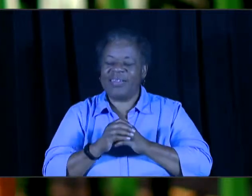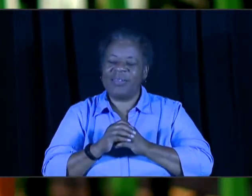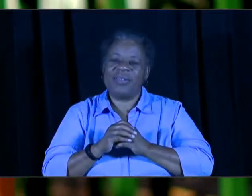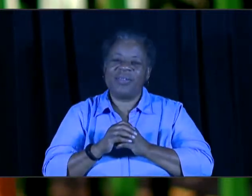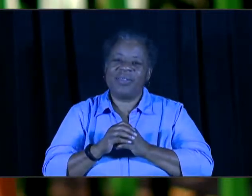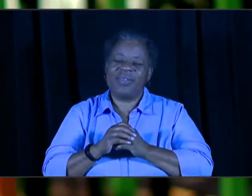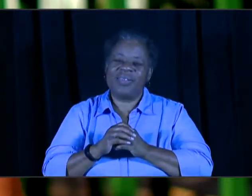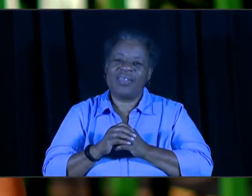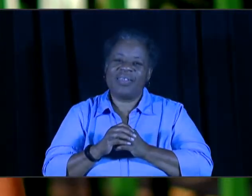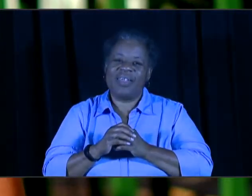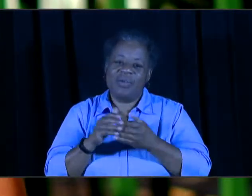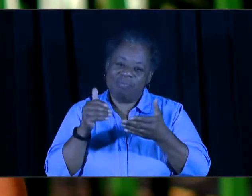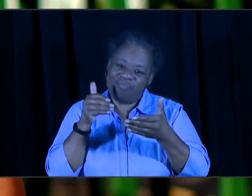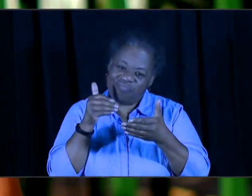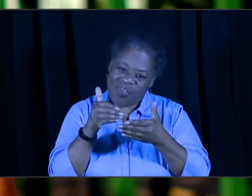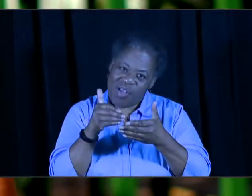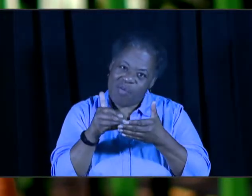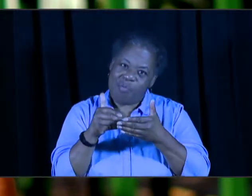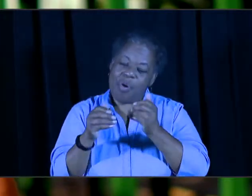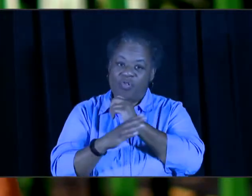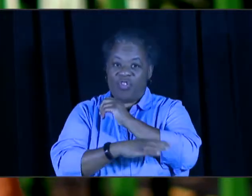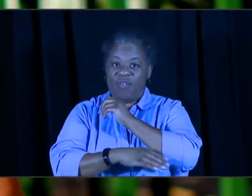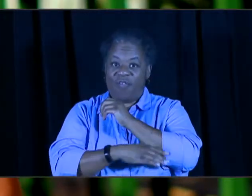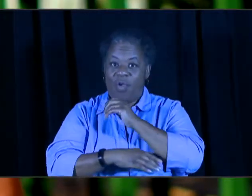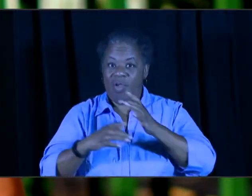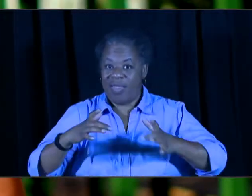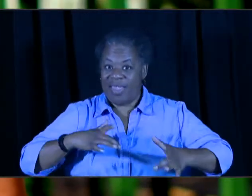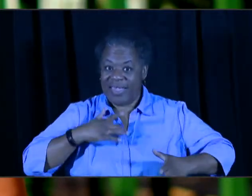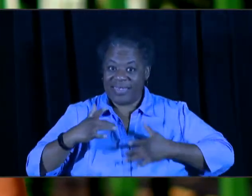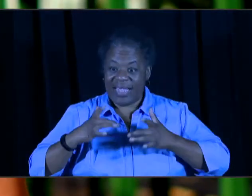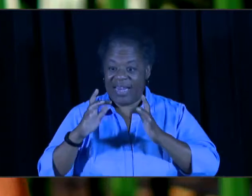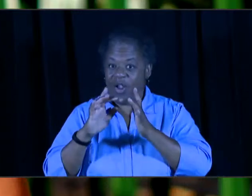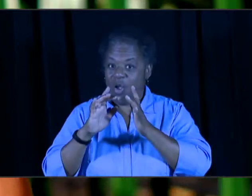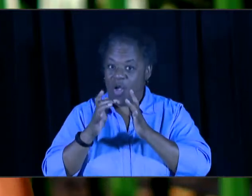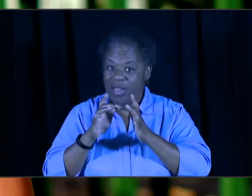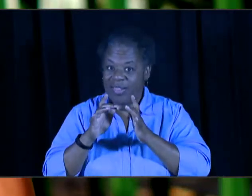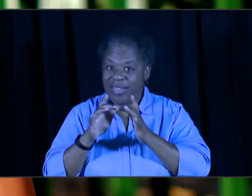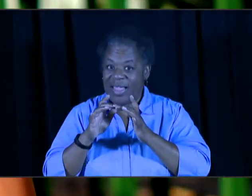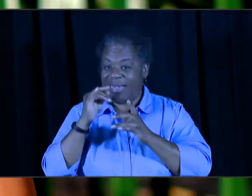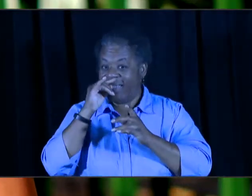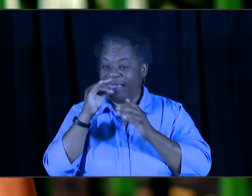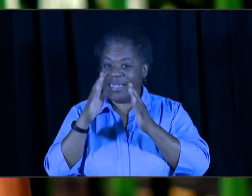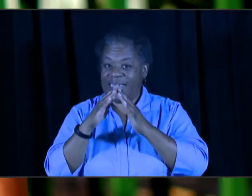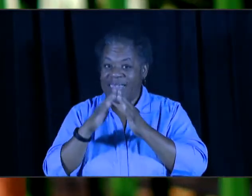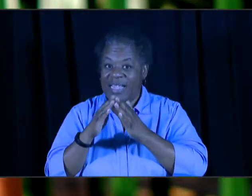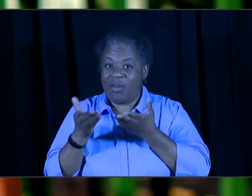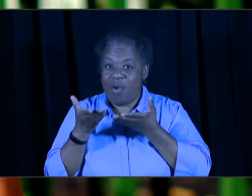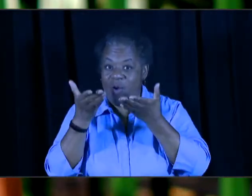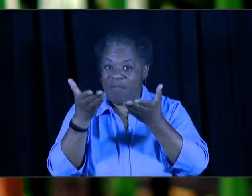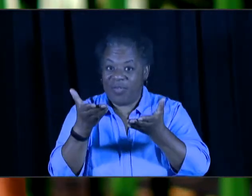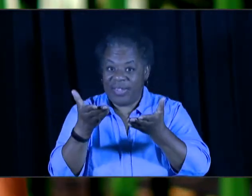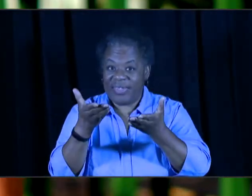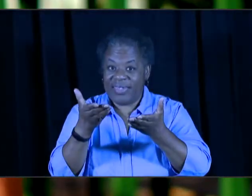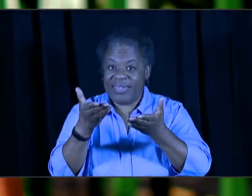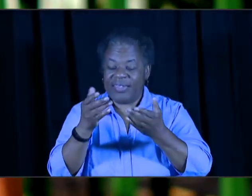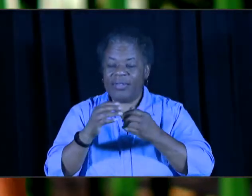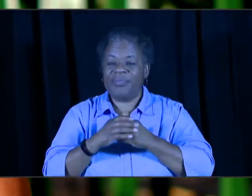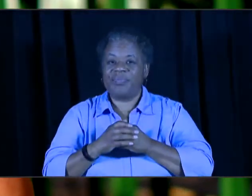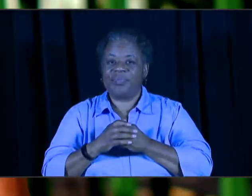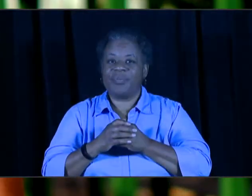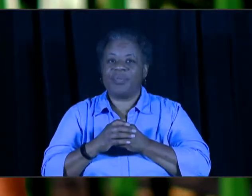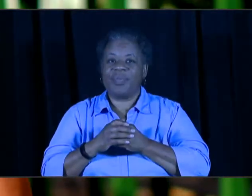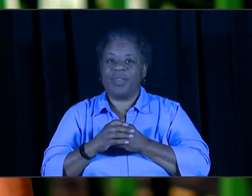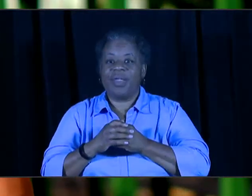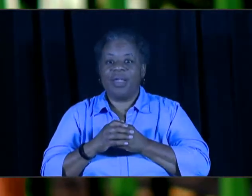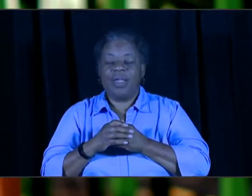And as we approach the fall, we have some exciting online Kidstown offerings for your family. We'll be providing you with video